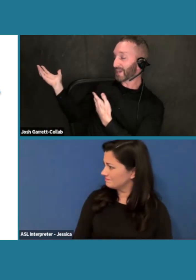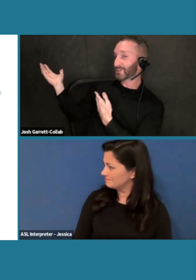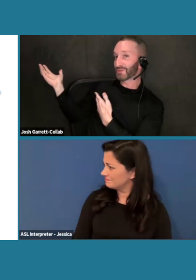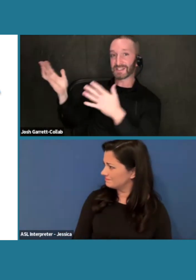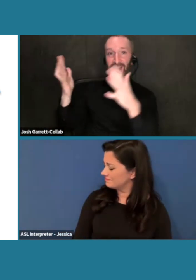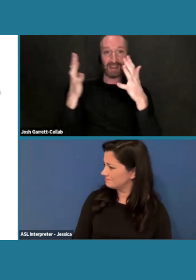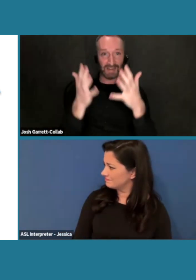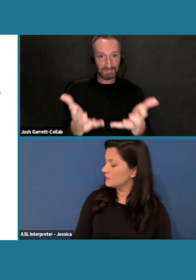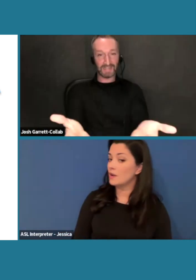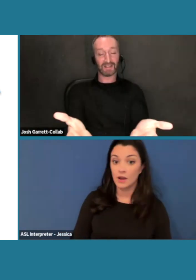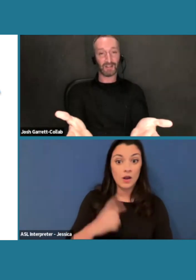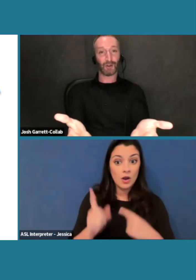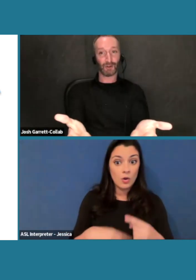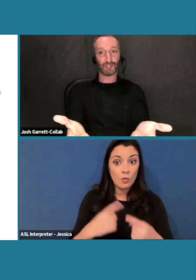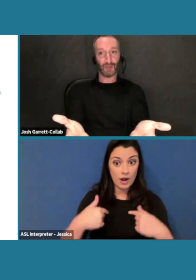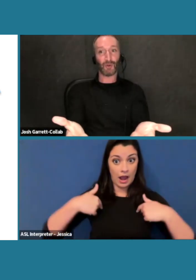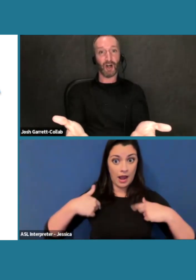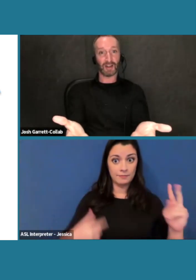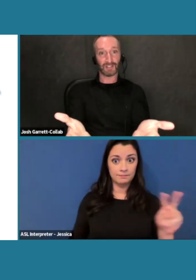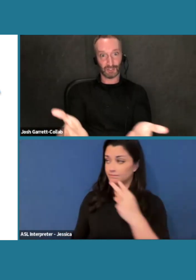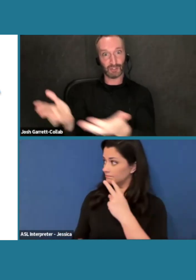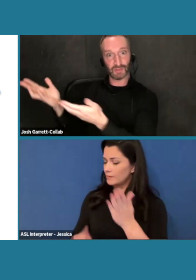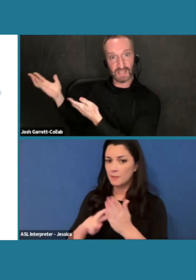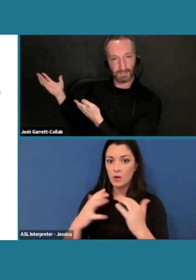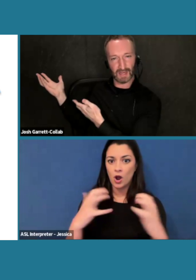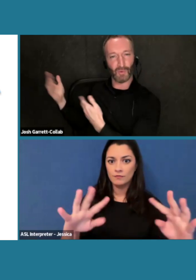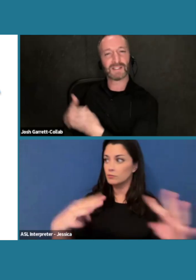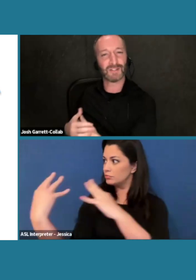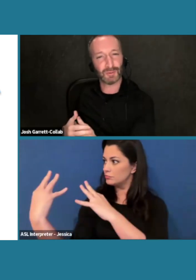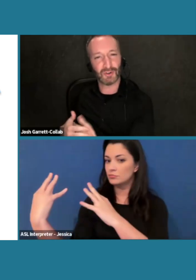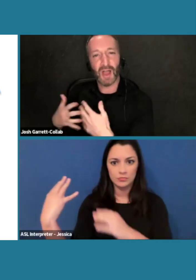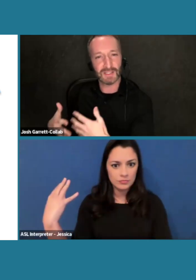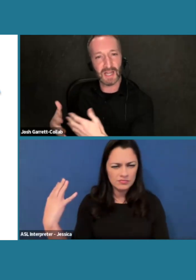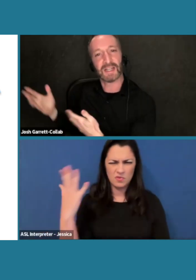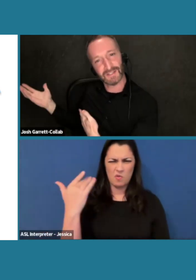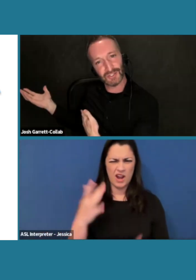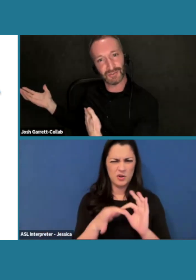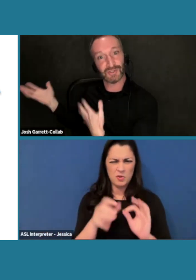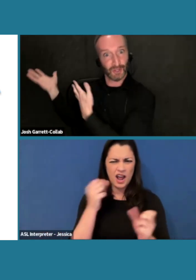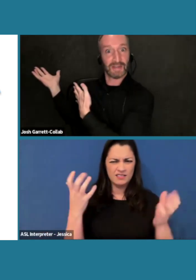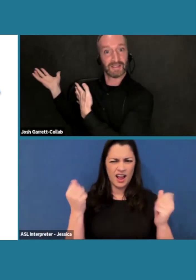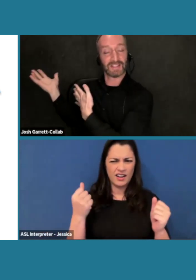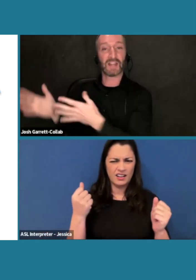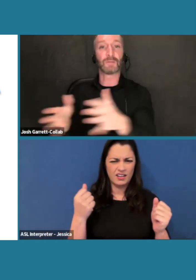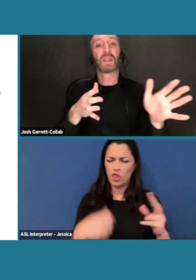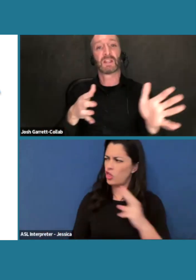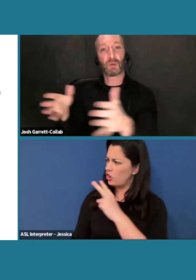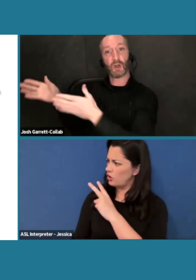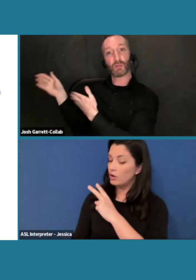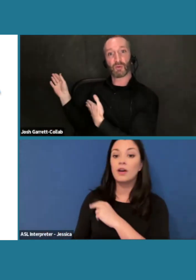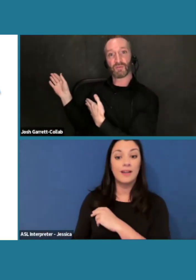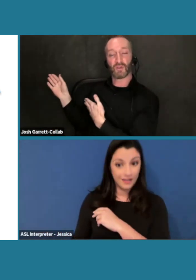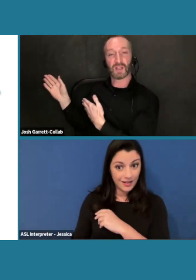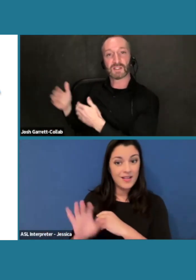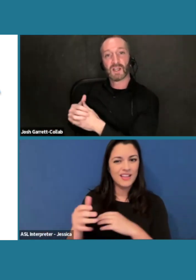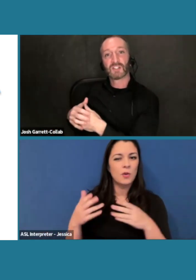And then when I do this, it immediately encourages the whole audience to do the same thing. Why is the interpreter not signing and looking at the stage? It's what we